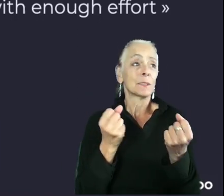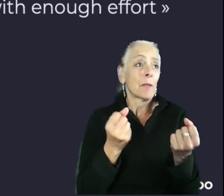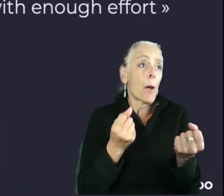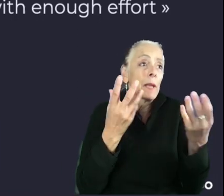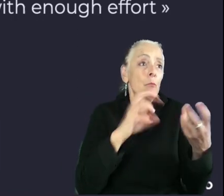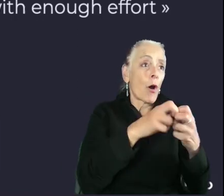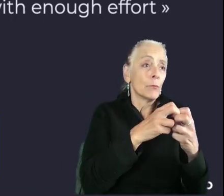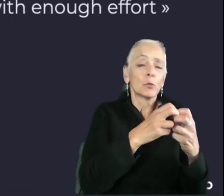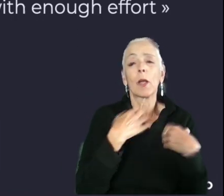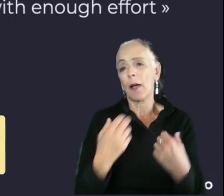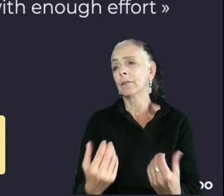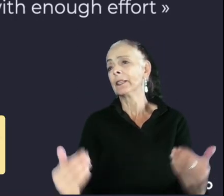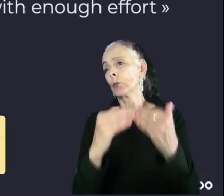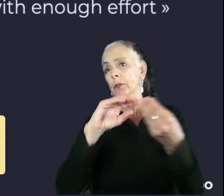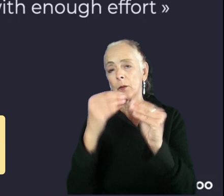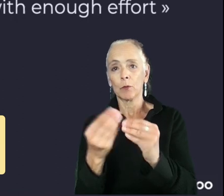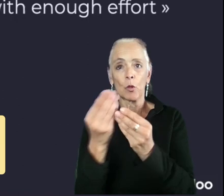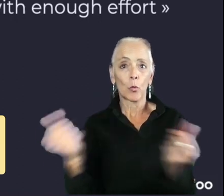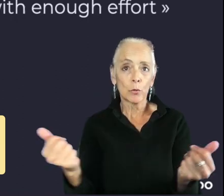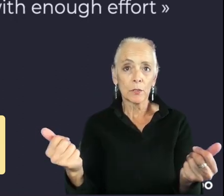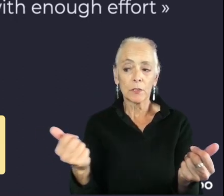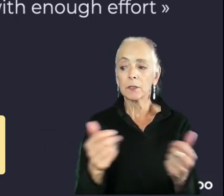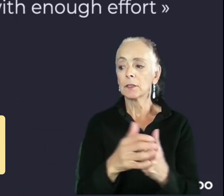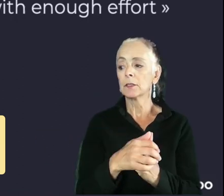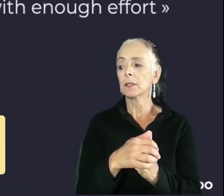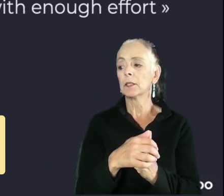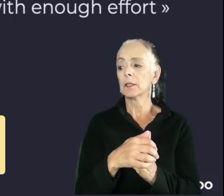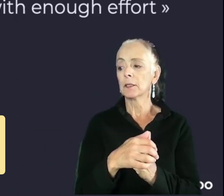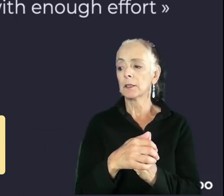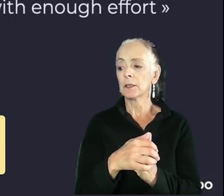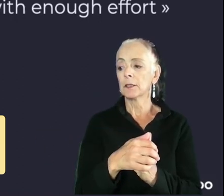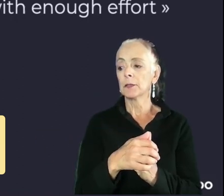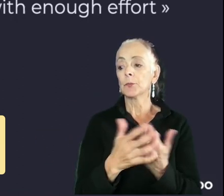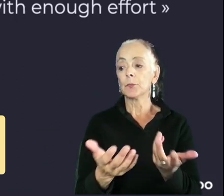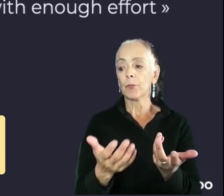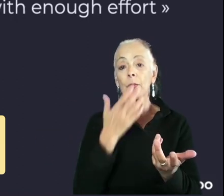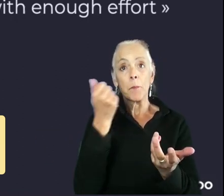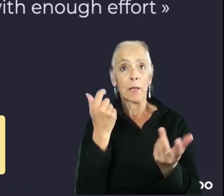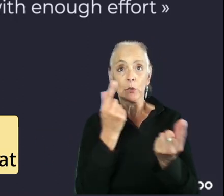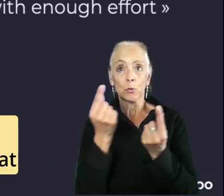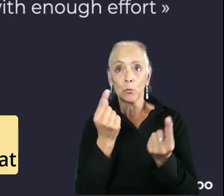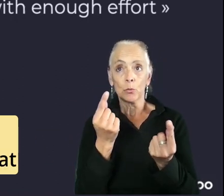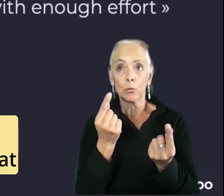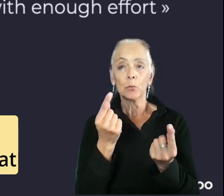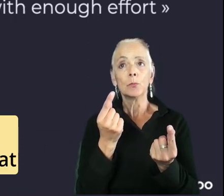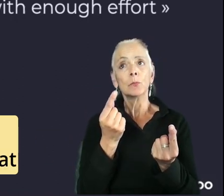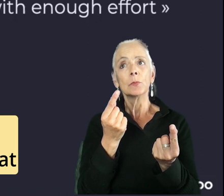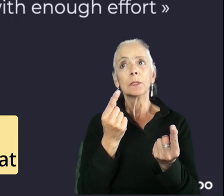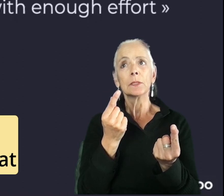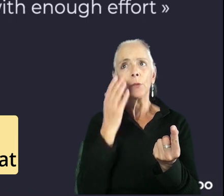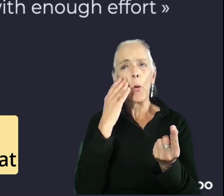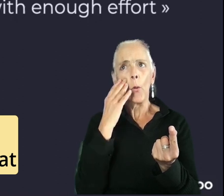of them are quick and more simple than we think, like a change of wording an icon. So grasping the root of the problem can be really hard.